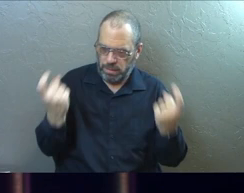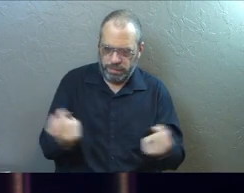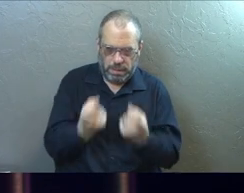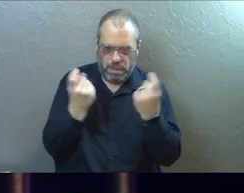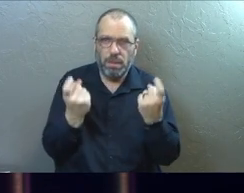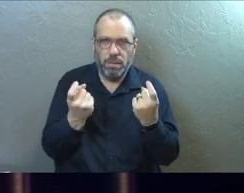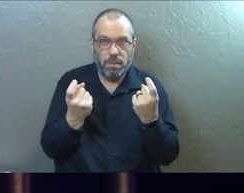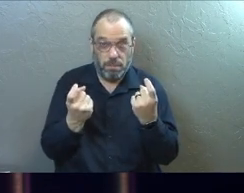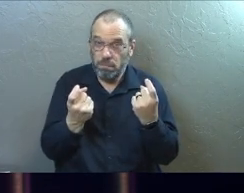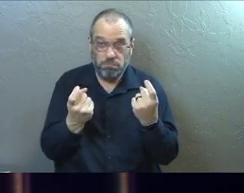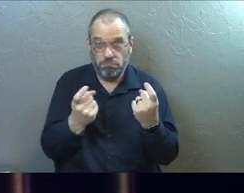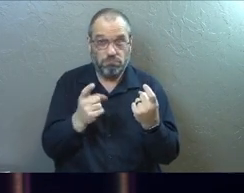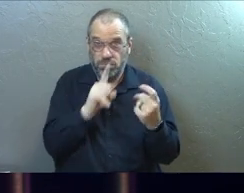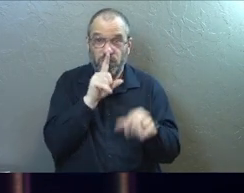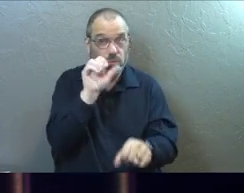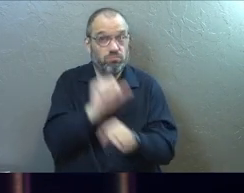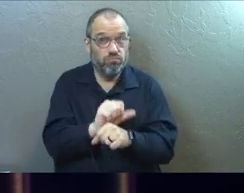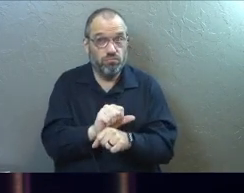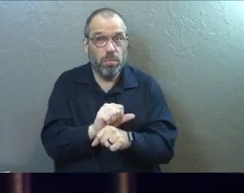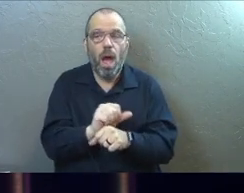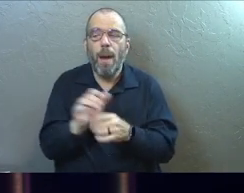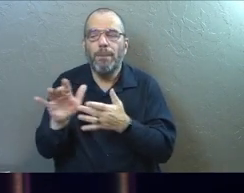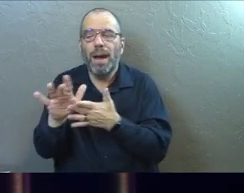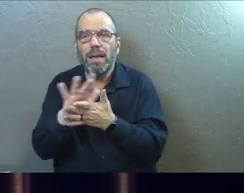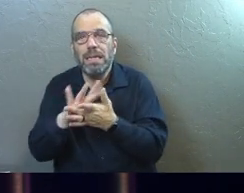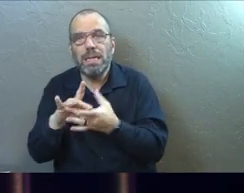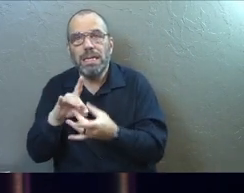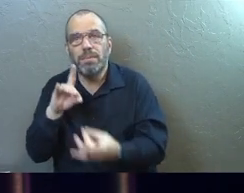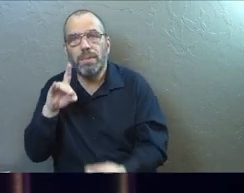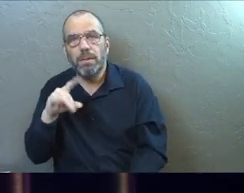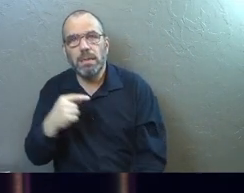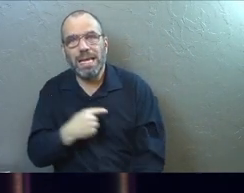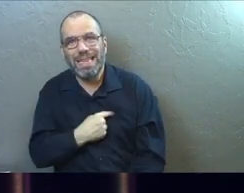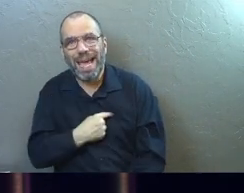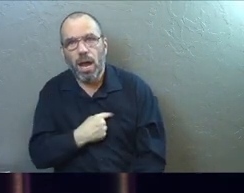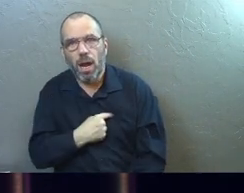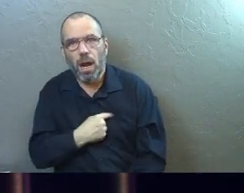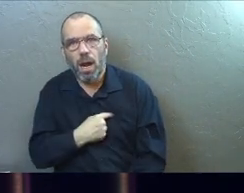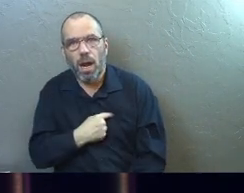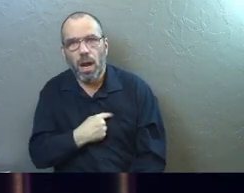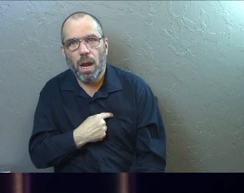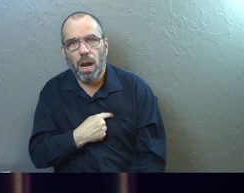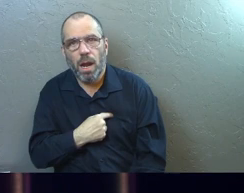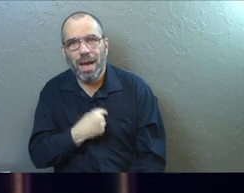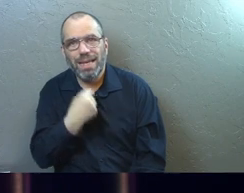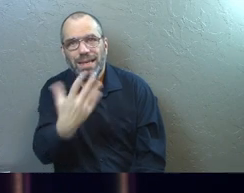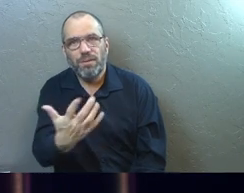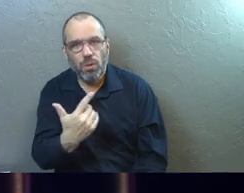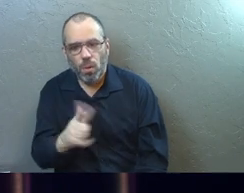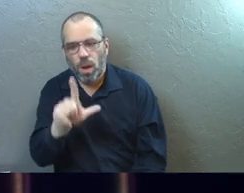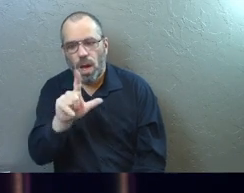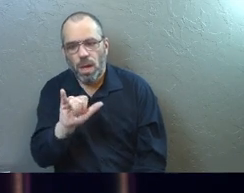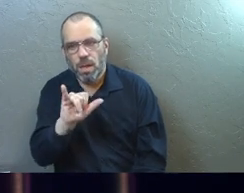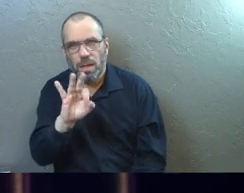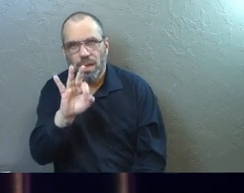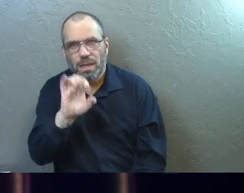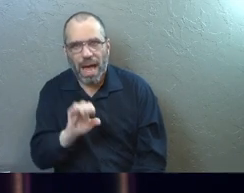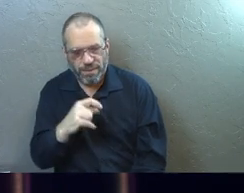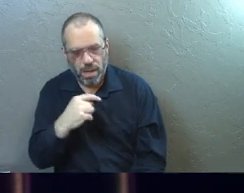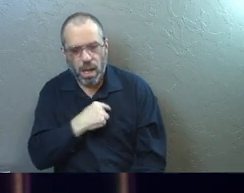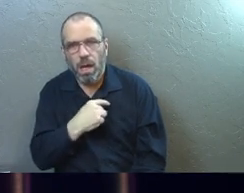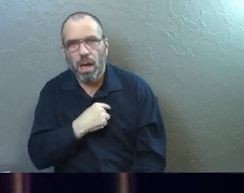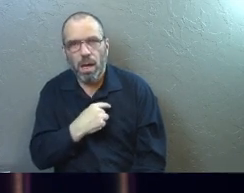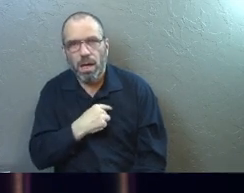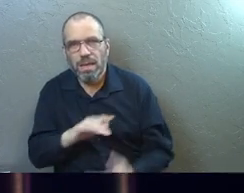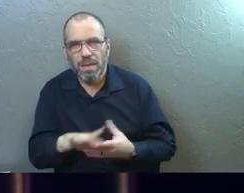in your life, for sure. But the Spirit is there giving life. The Spirit is